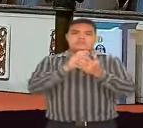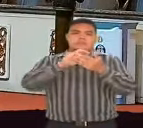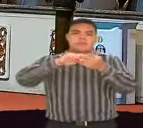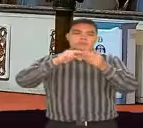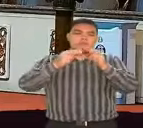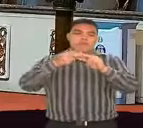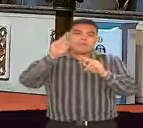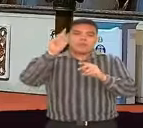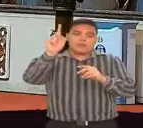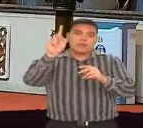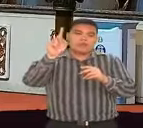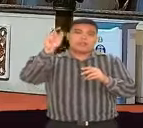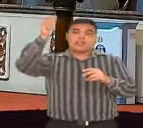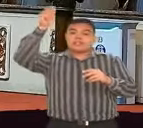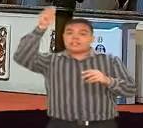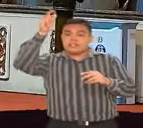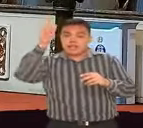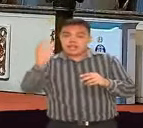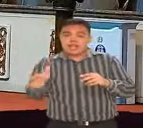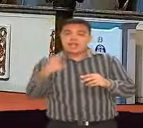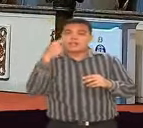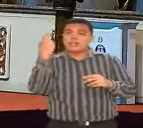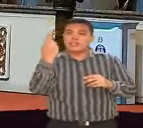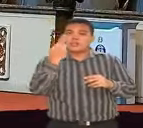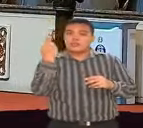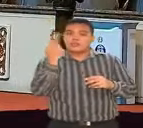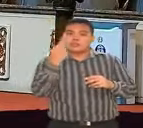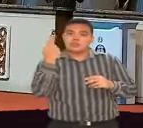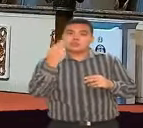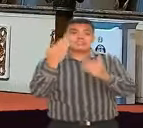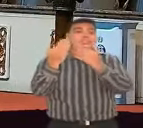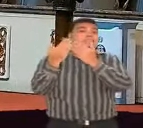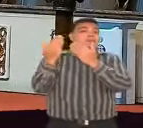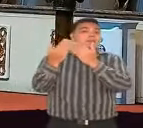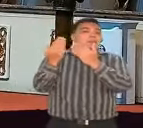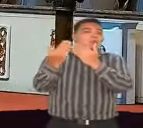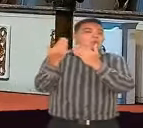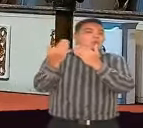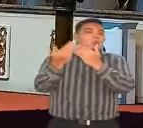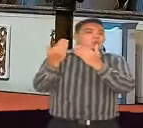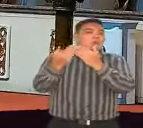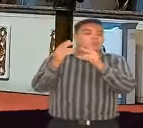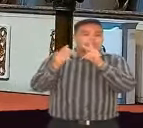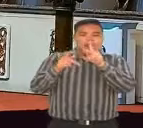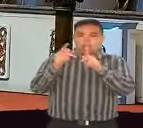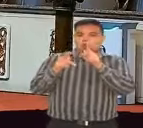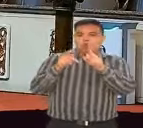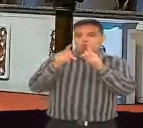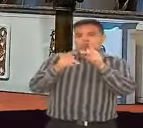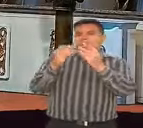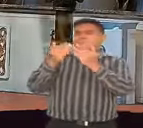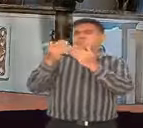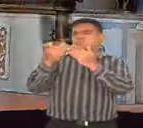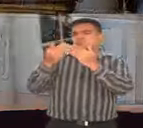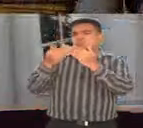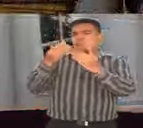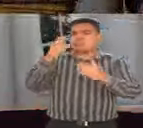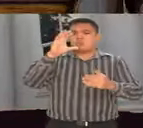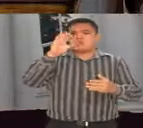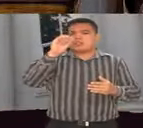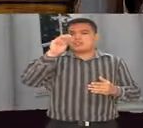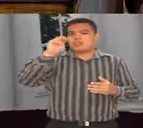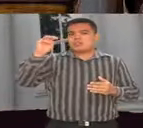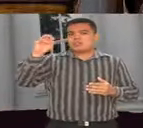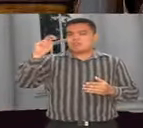find that God uses common people. God uses common